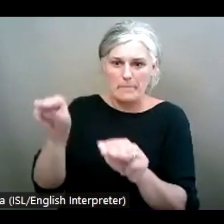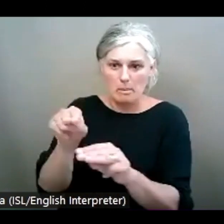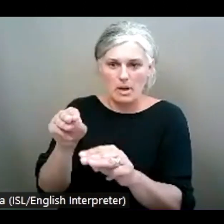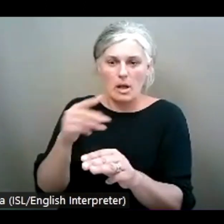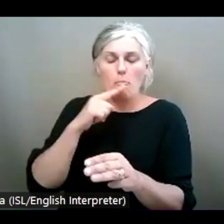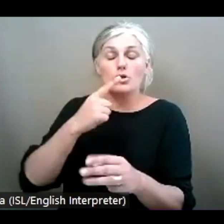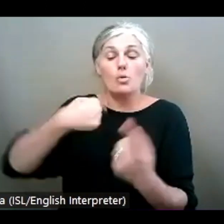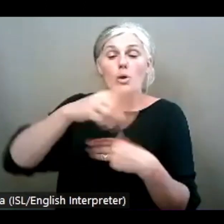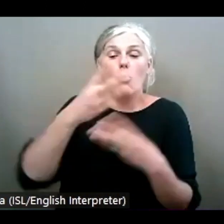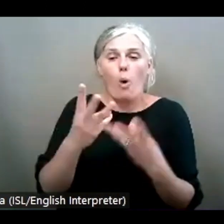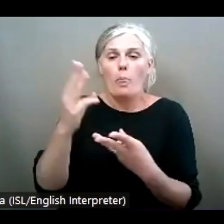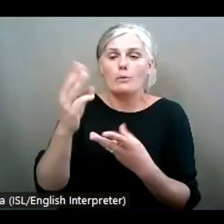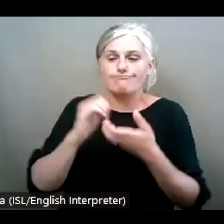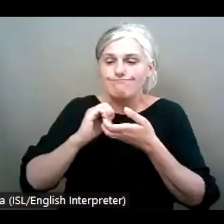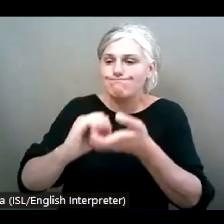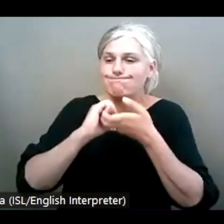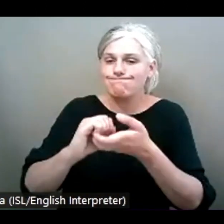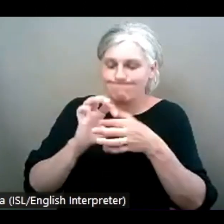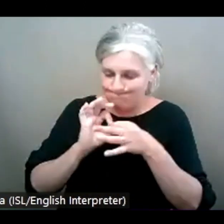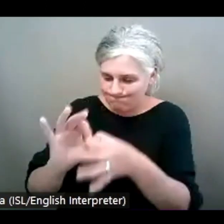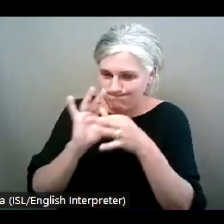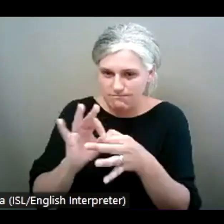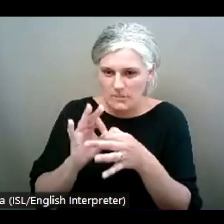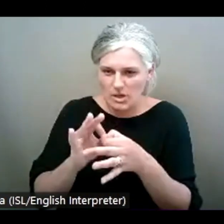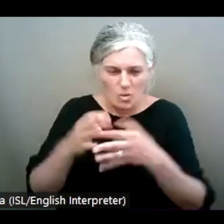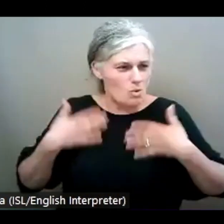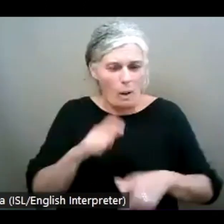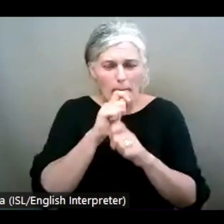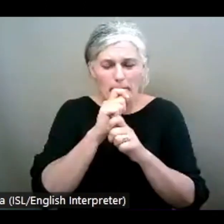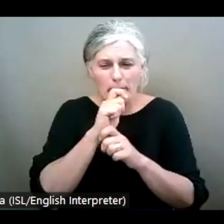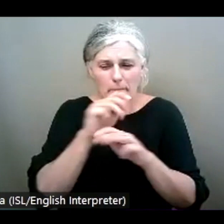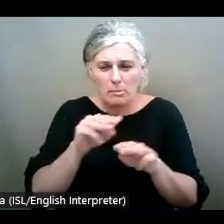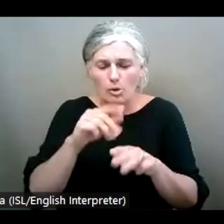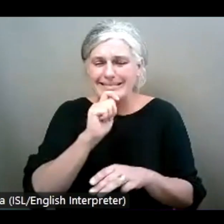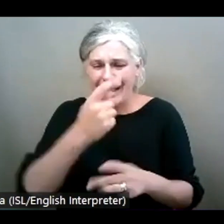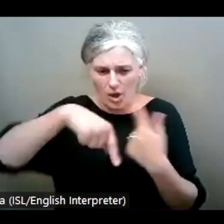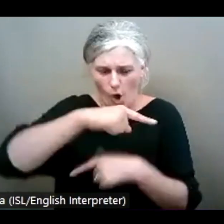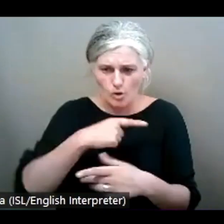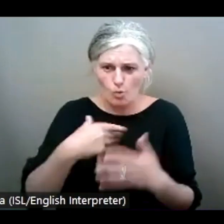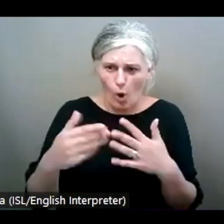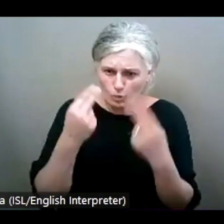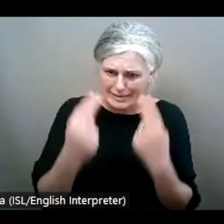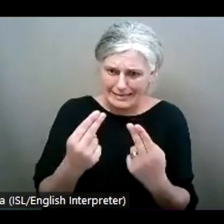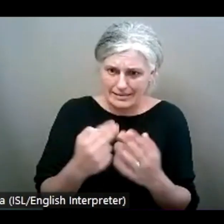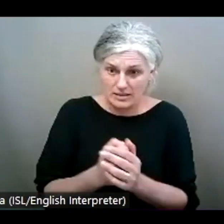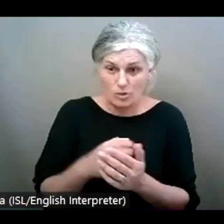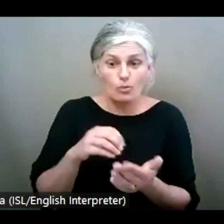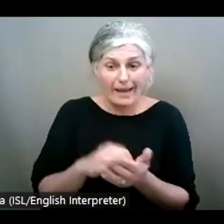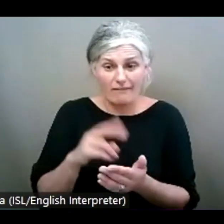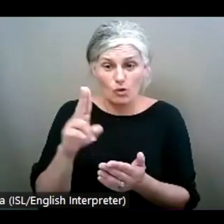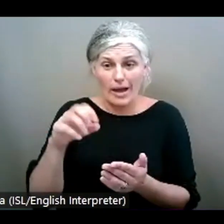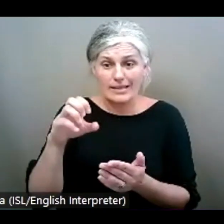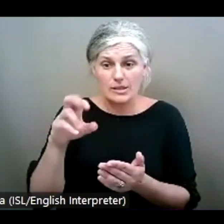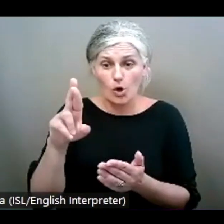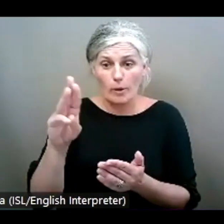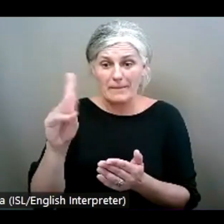be partners. We don't want people telling us what to do. We have the UNCRPD. It's a